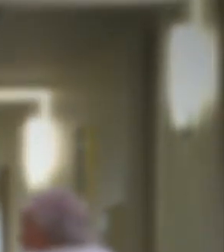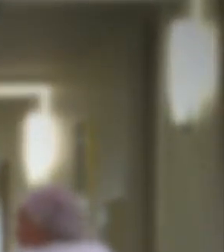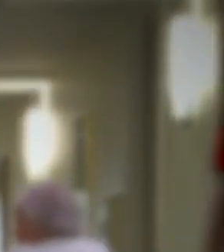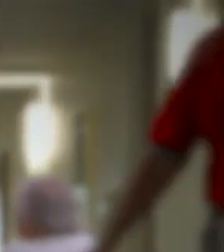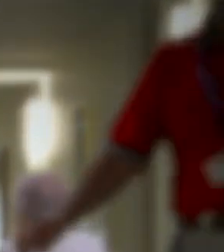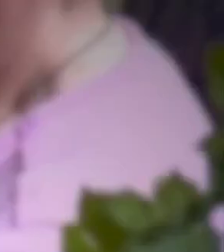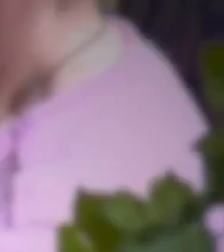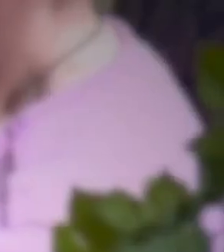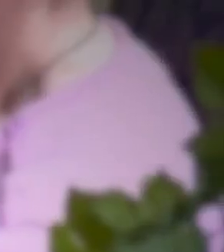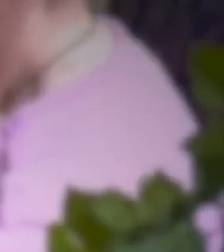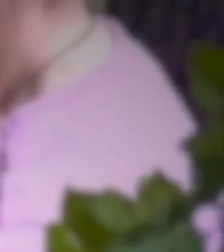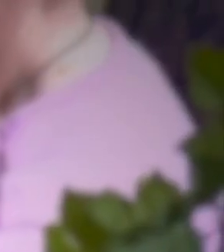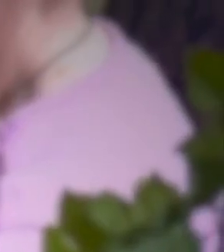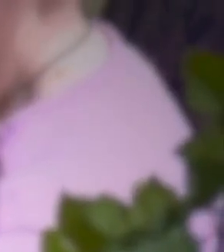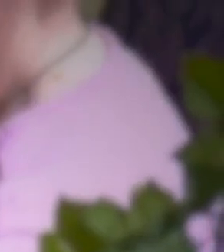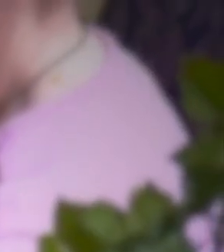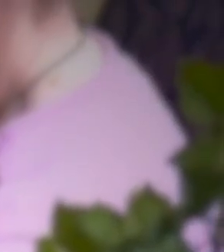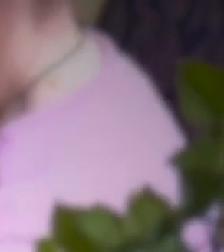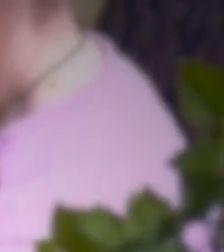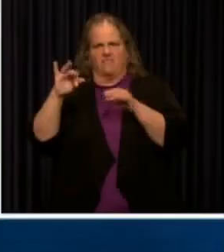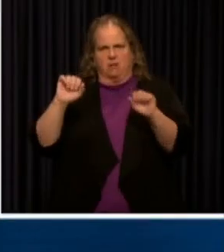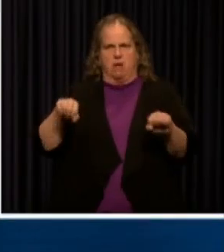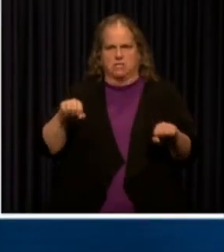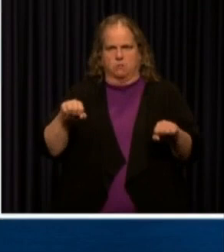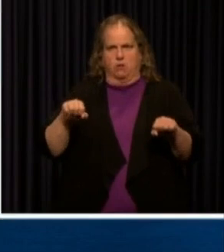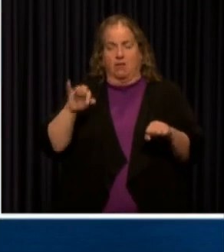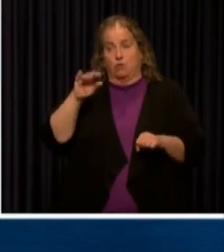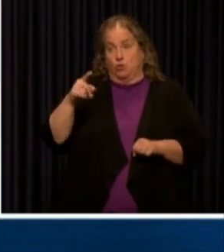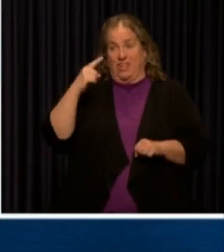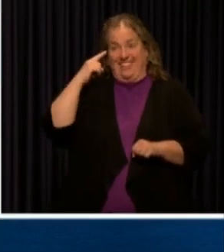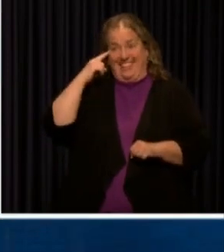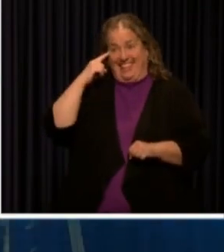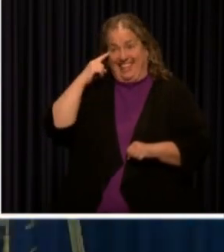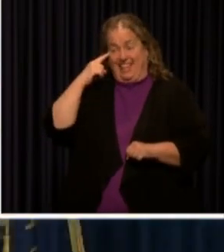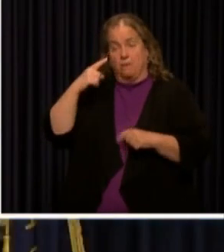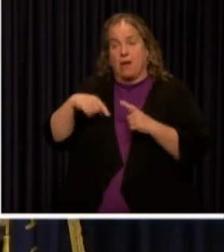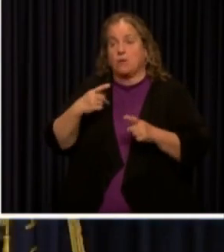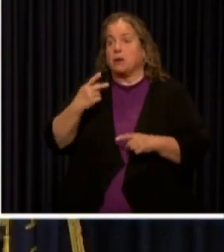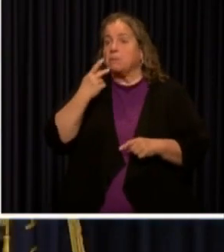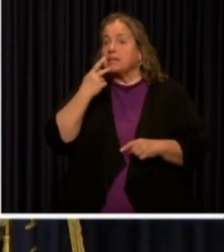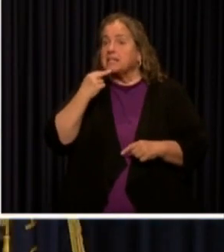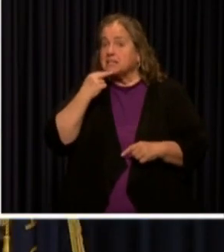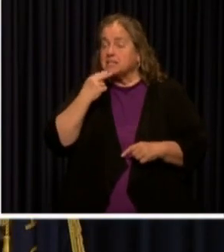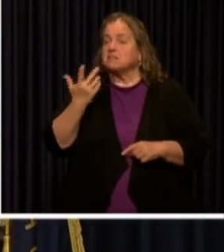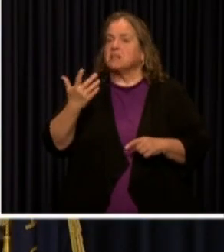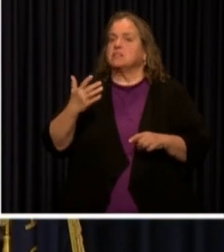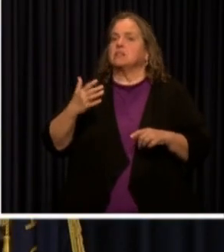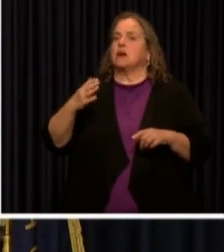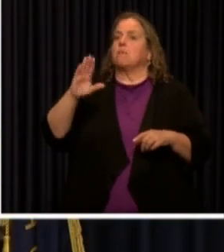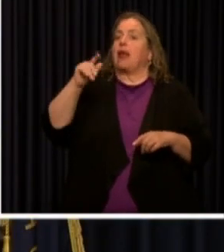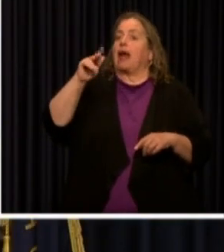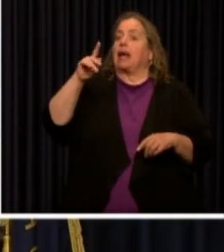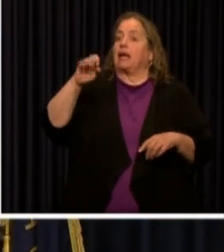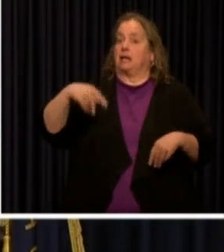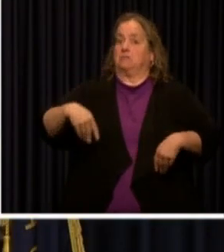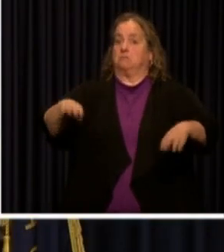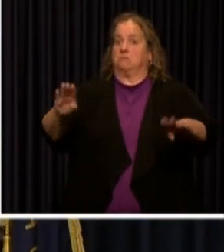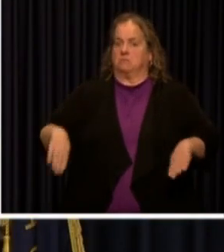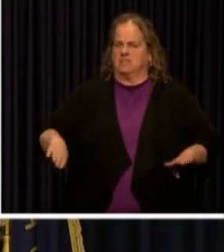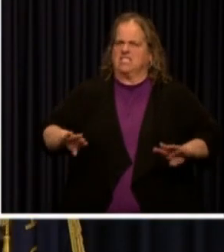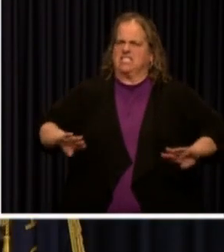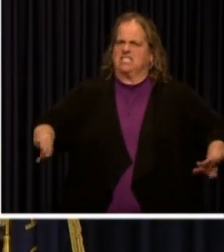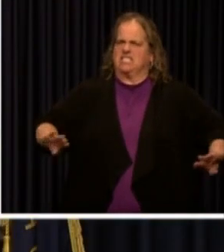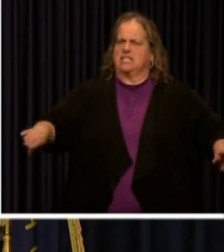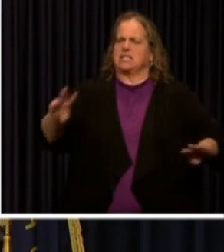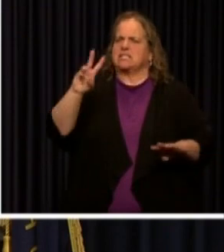medically vulnerable should continue to stay at home. If you think about a picnic, spreading those blankets out to where they are 6 feet apart from